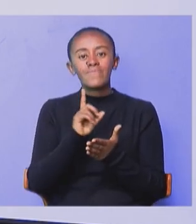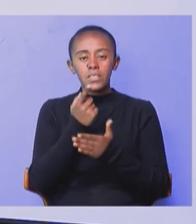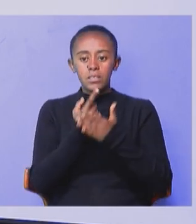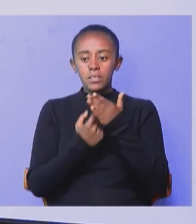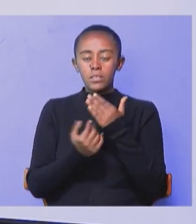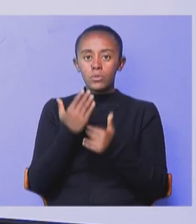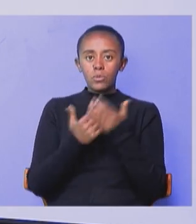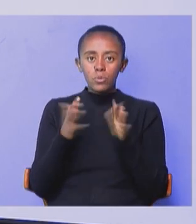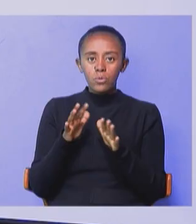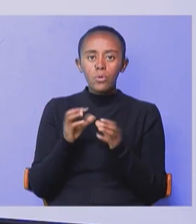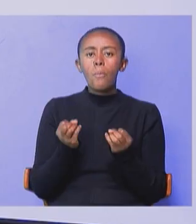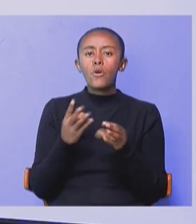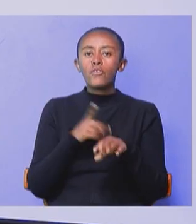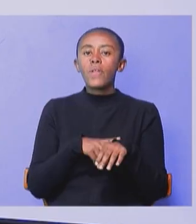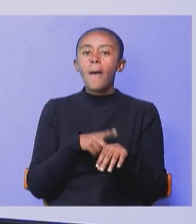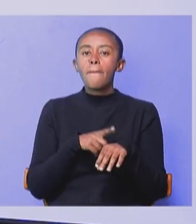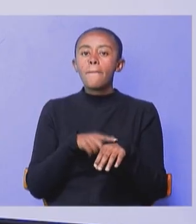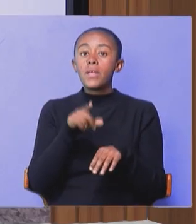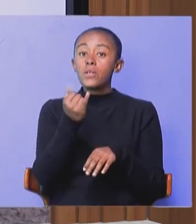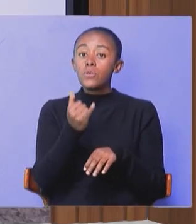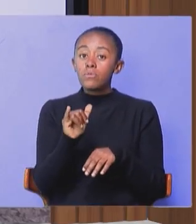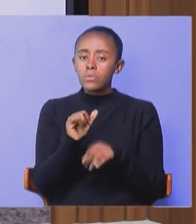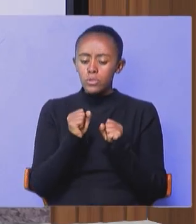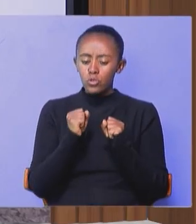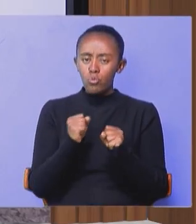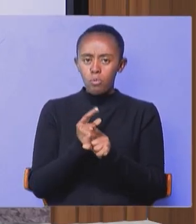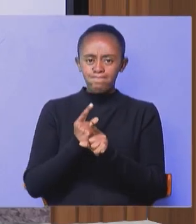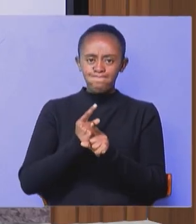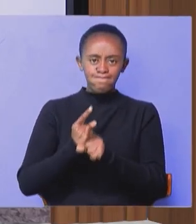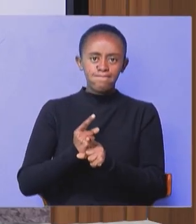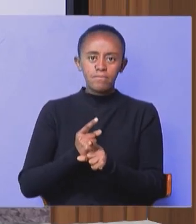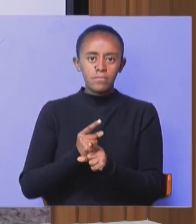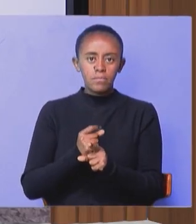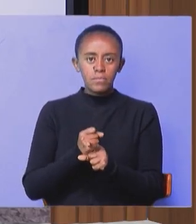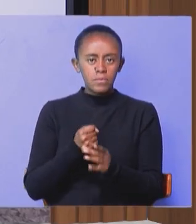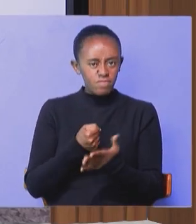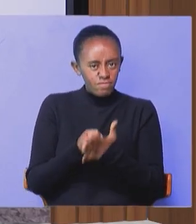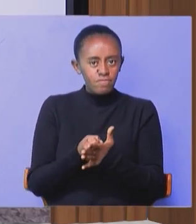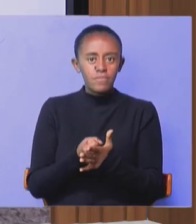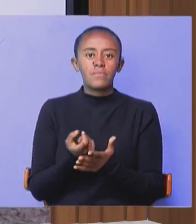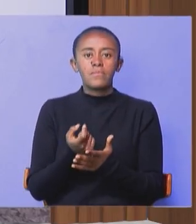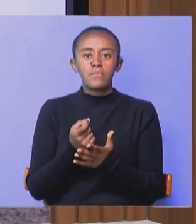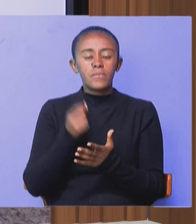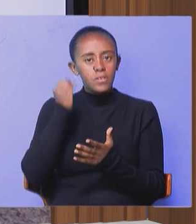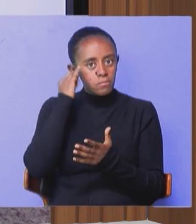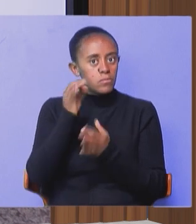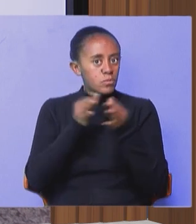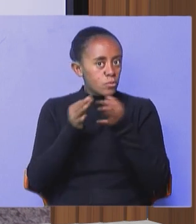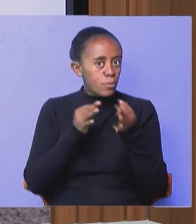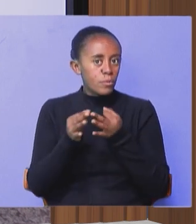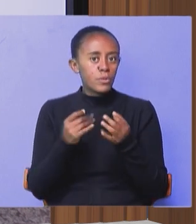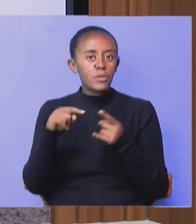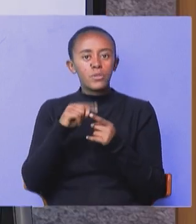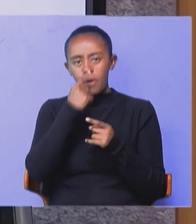about most of the time, they use strong opinions. They use common expressions to talk about